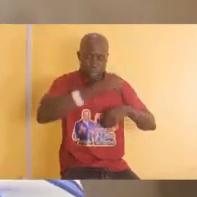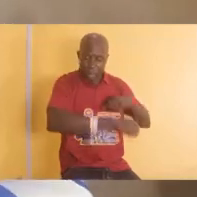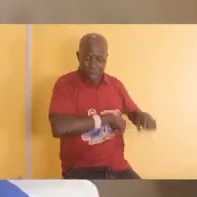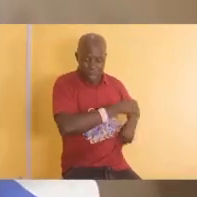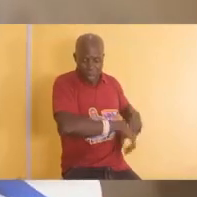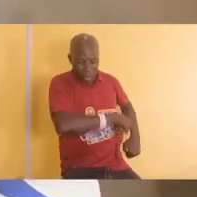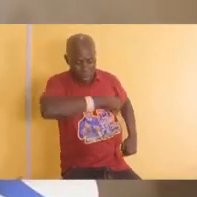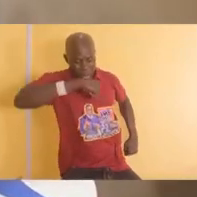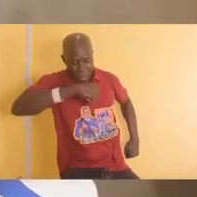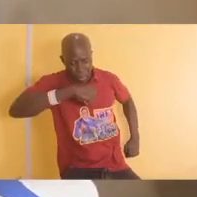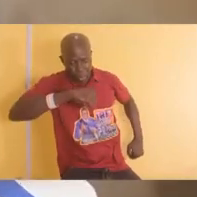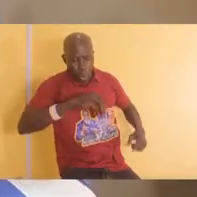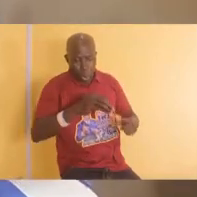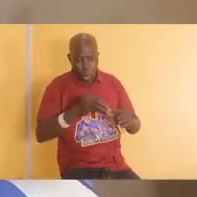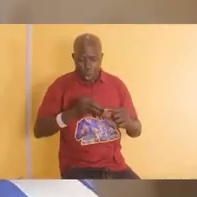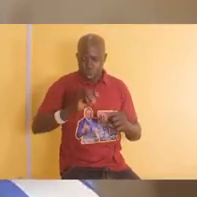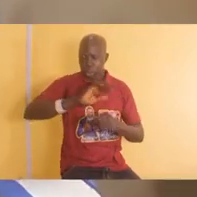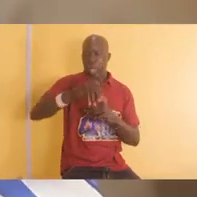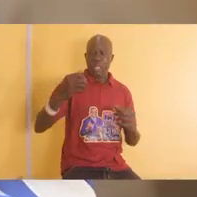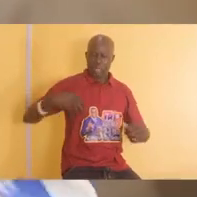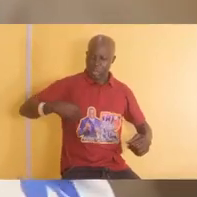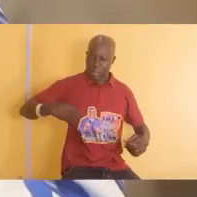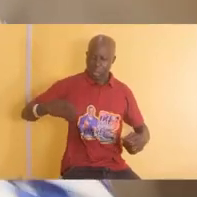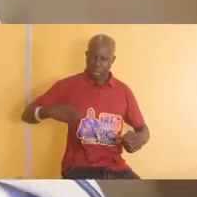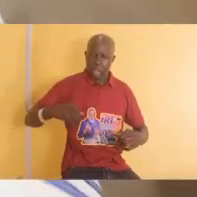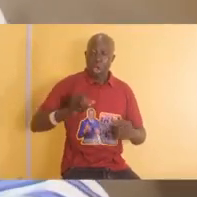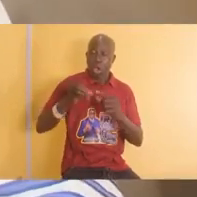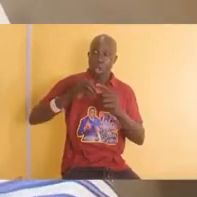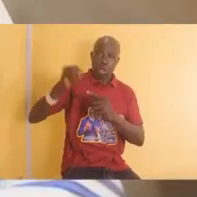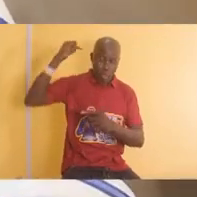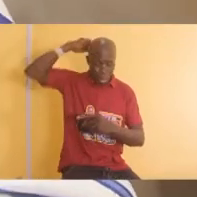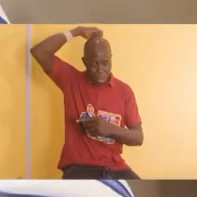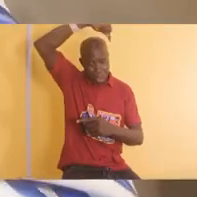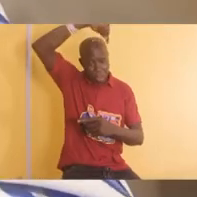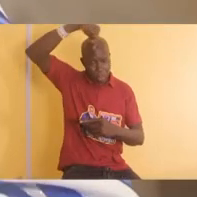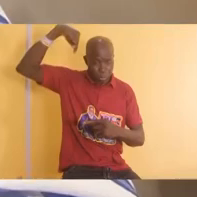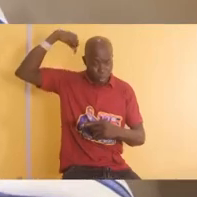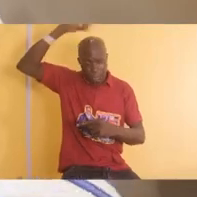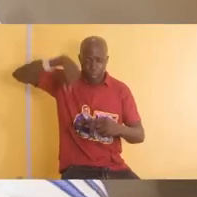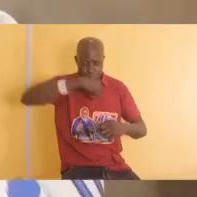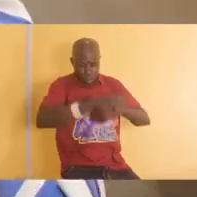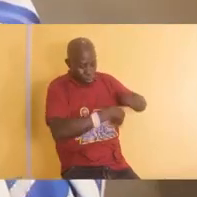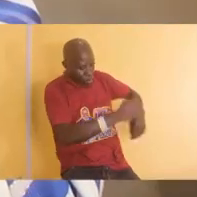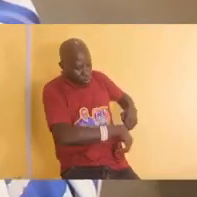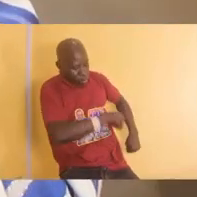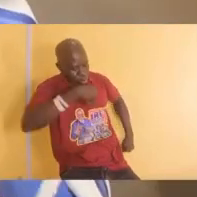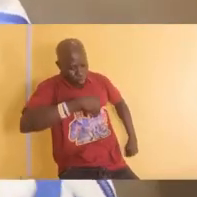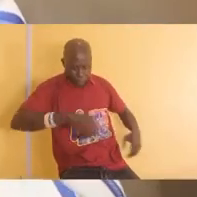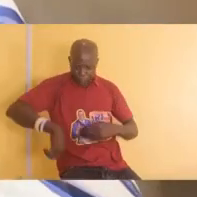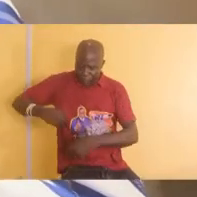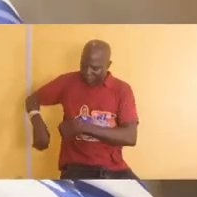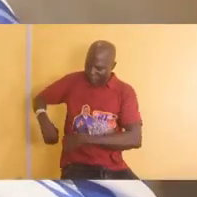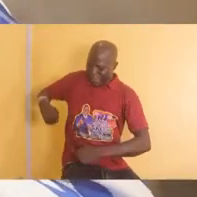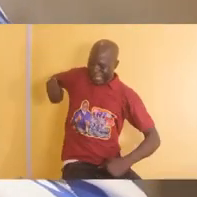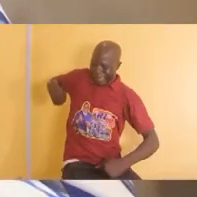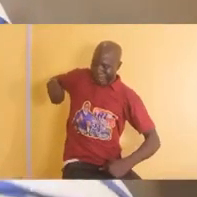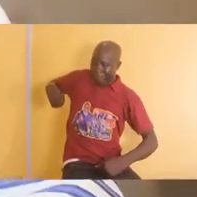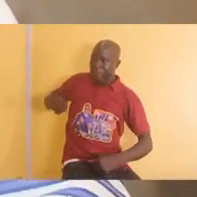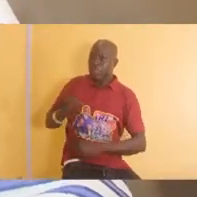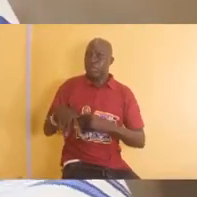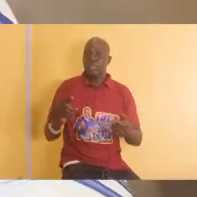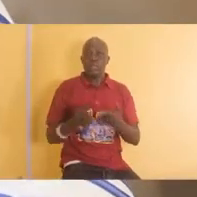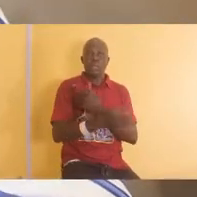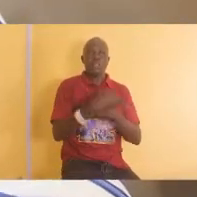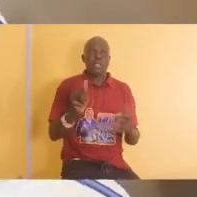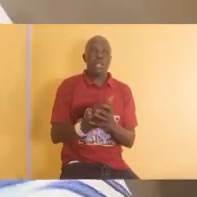your daddy Aro. Or you come with a rapper. Or look for an AK that you can use to start your when we get